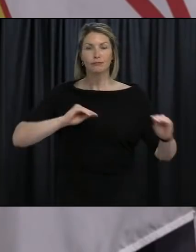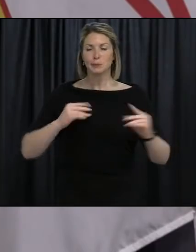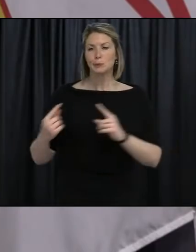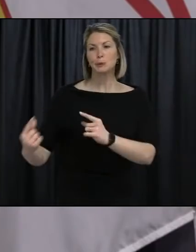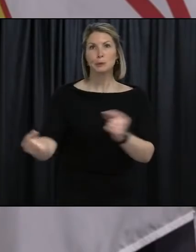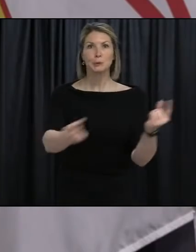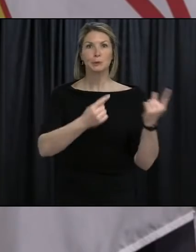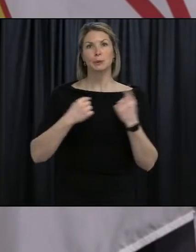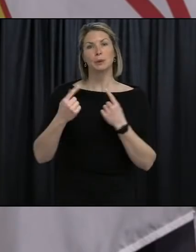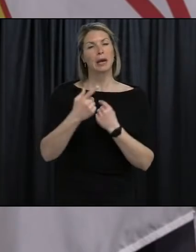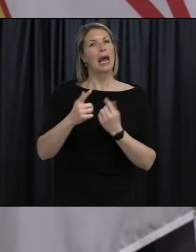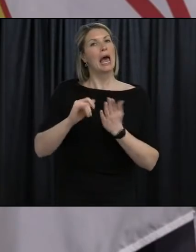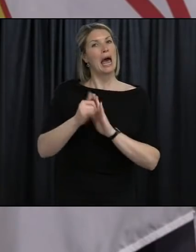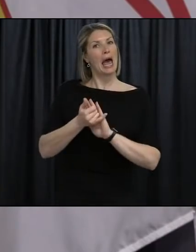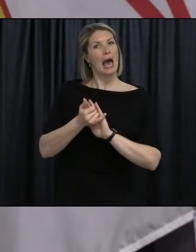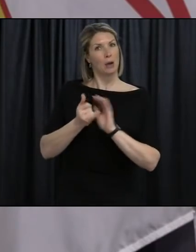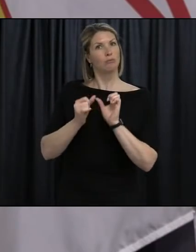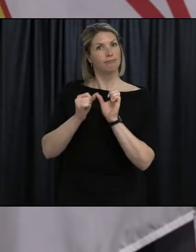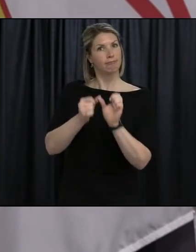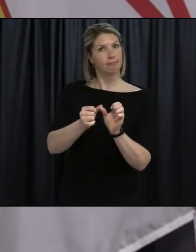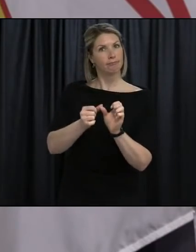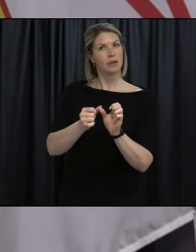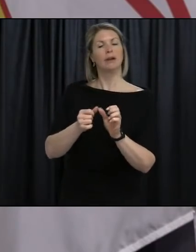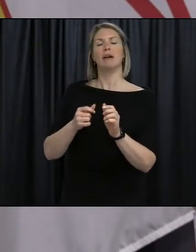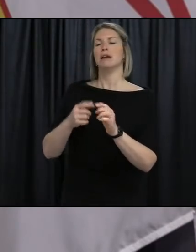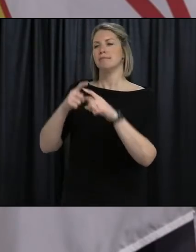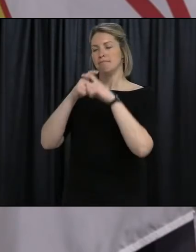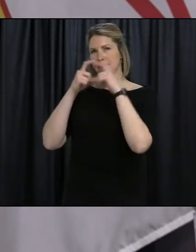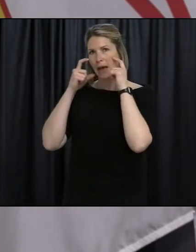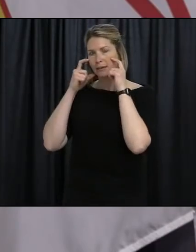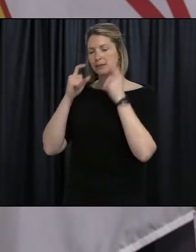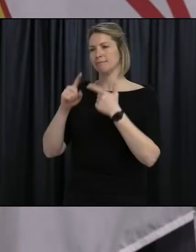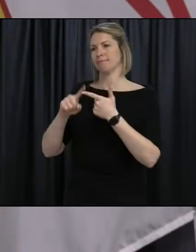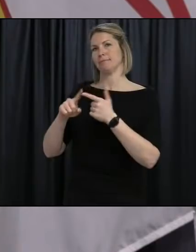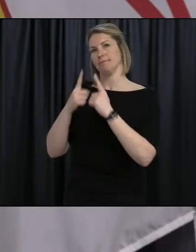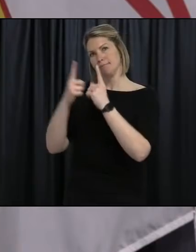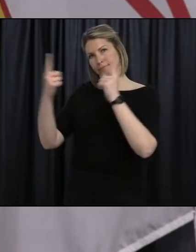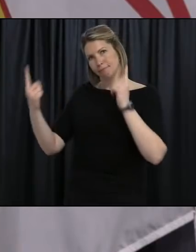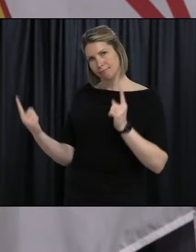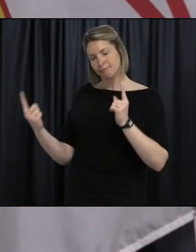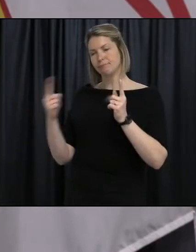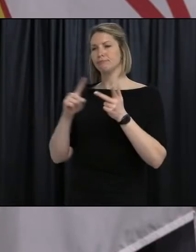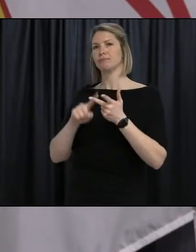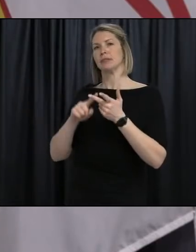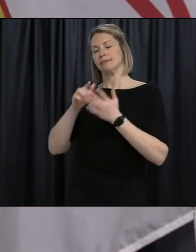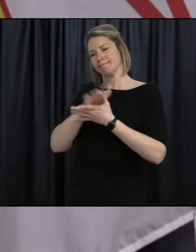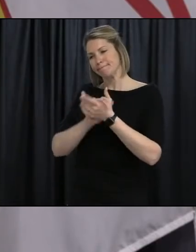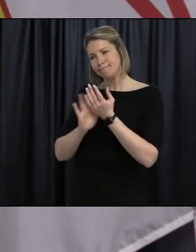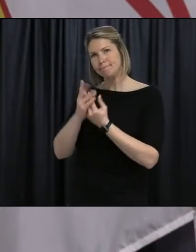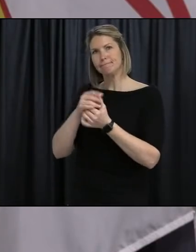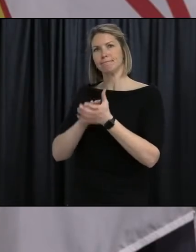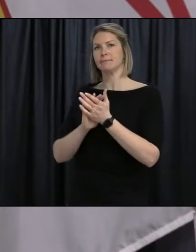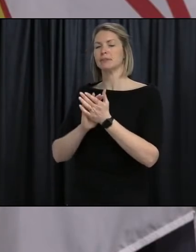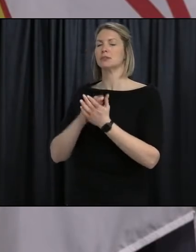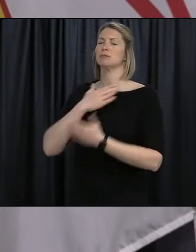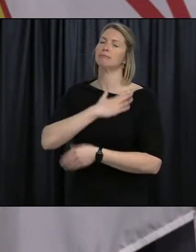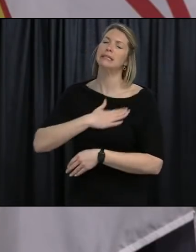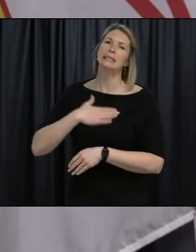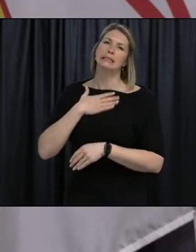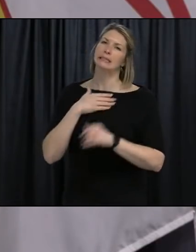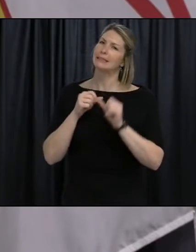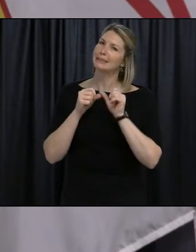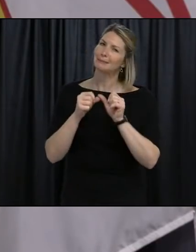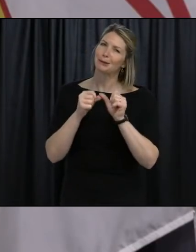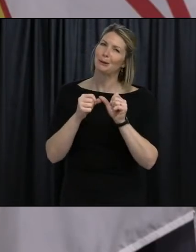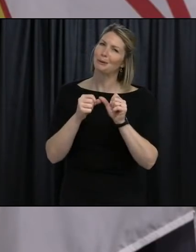of public health, wearing a mask, washing our hands, and keeping a safe distance. So please, let's keep it up. And with that,